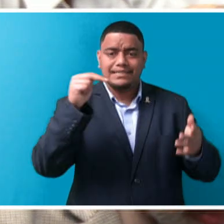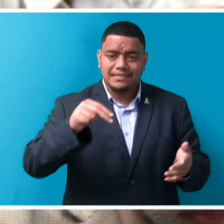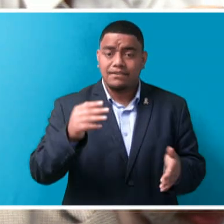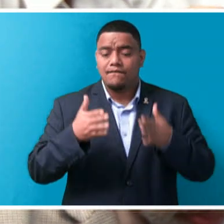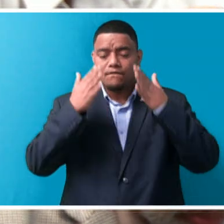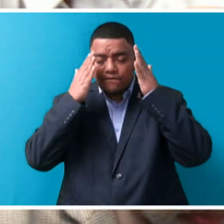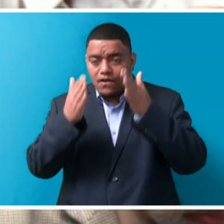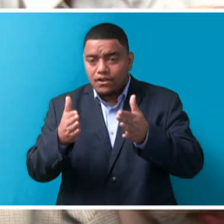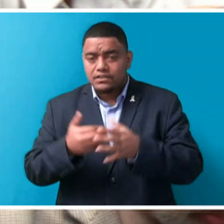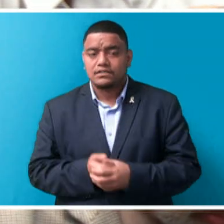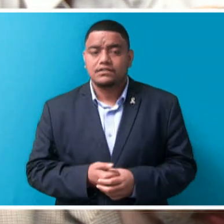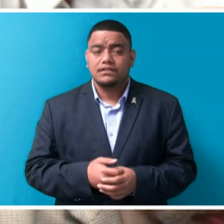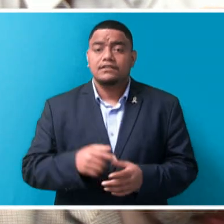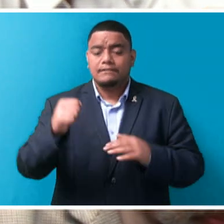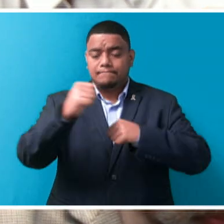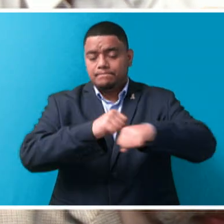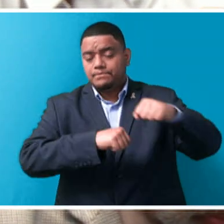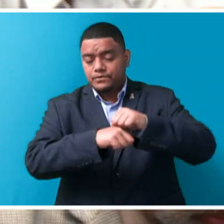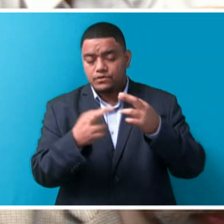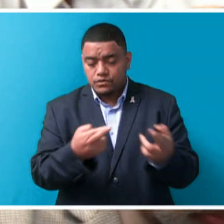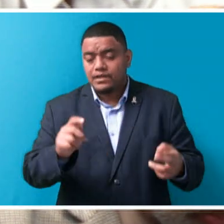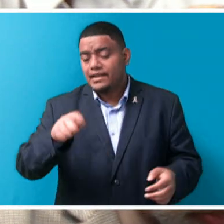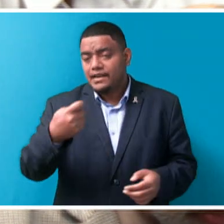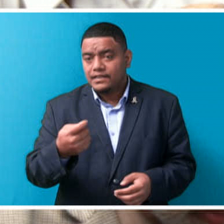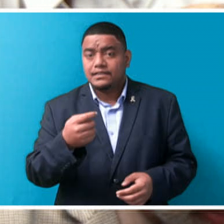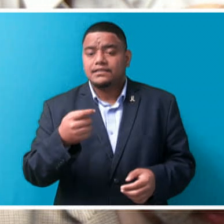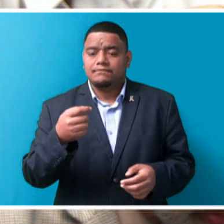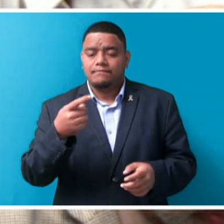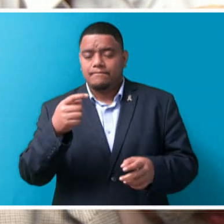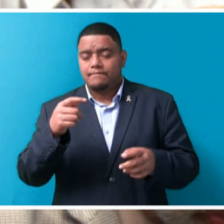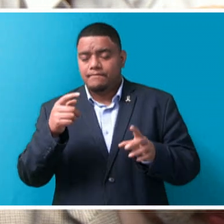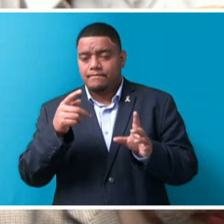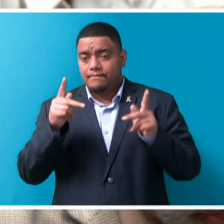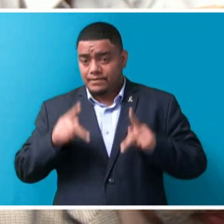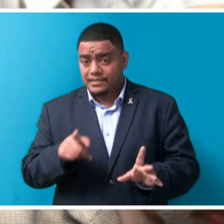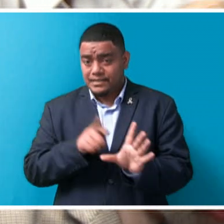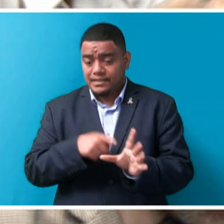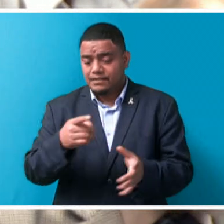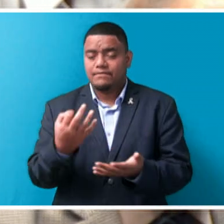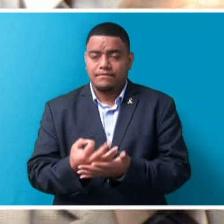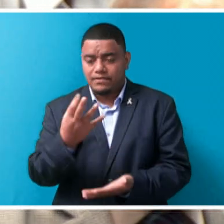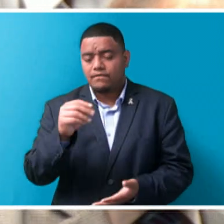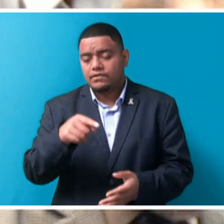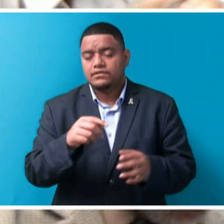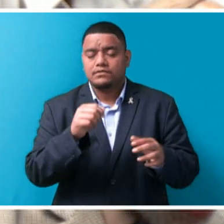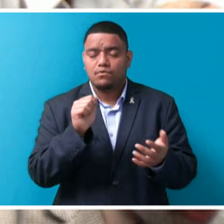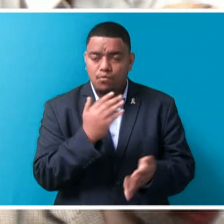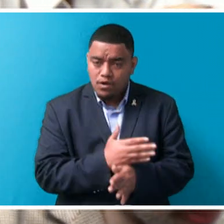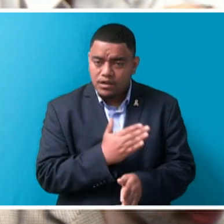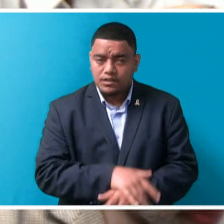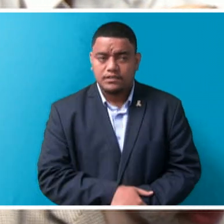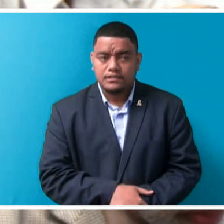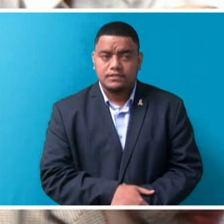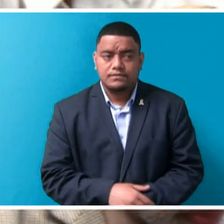focused, strategic resourcing over the next 3 fiscal years to fully realize the intent of these reforms.